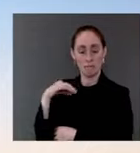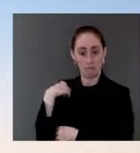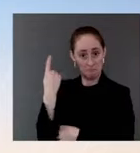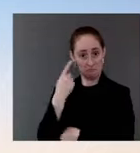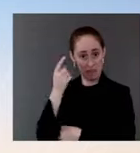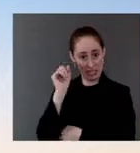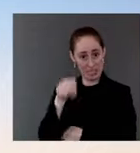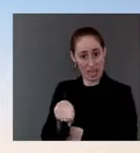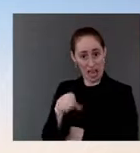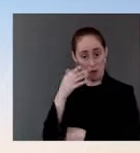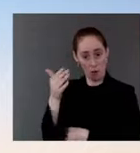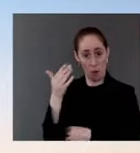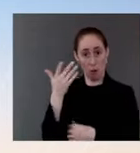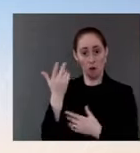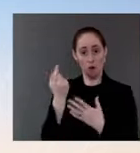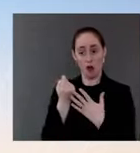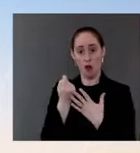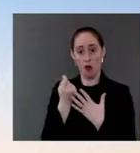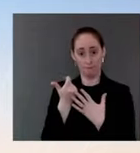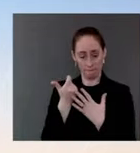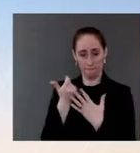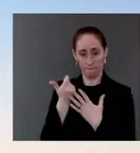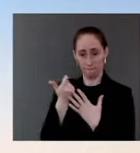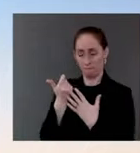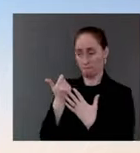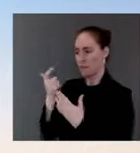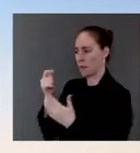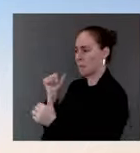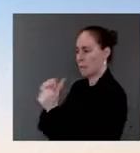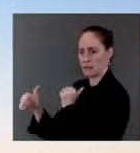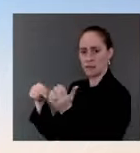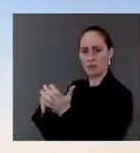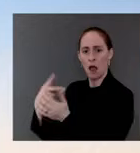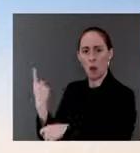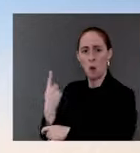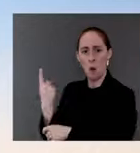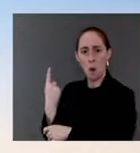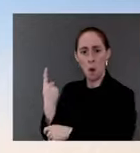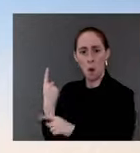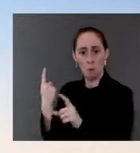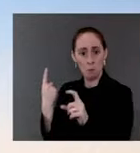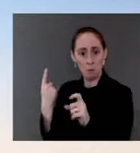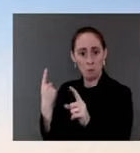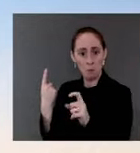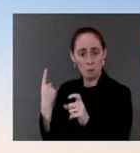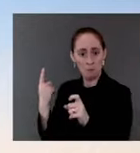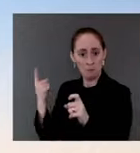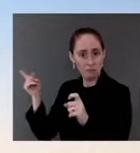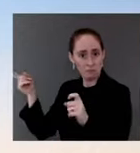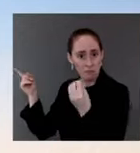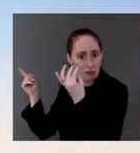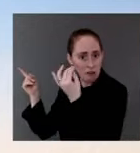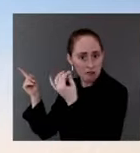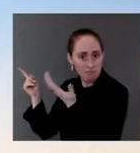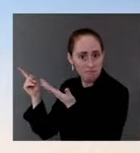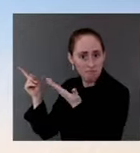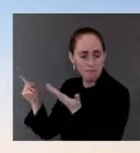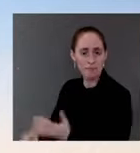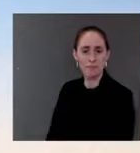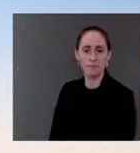credit does get extended? What's his plan for that? I think it's important to note that there's not a single Republican who supports extending the child tax